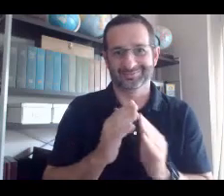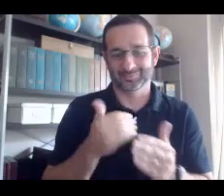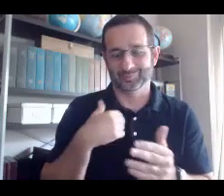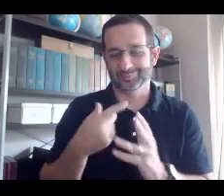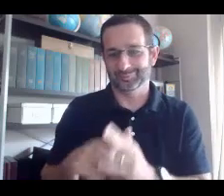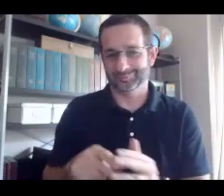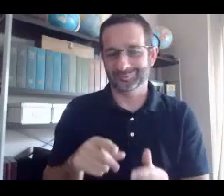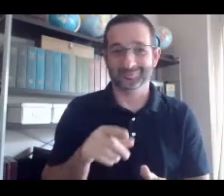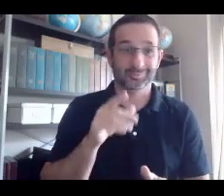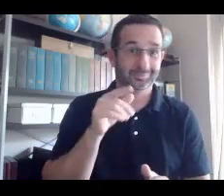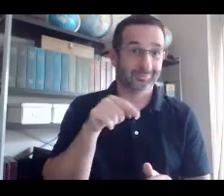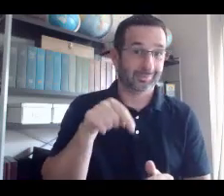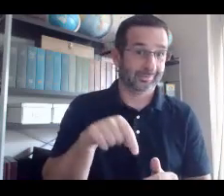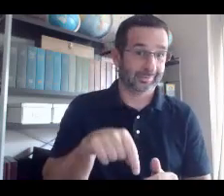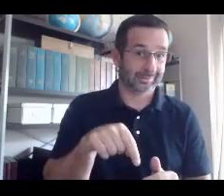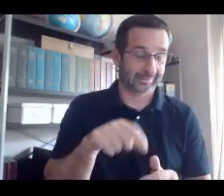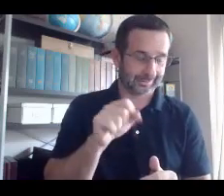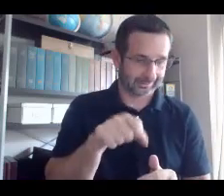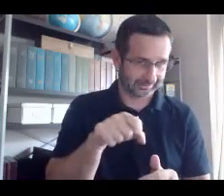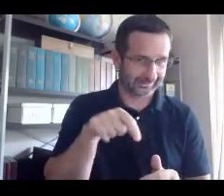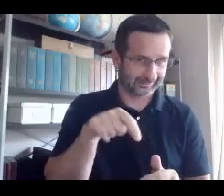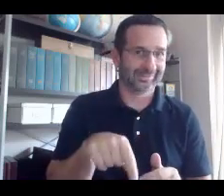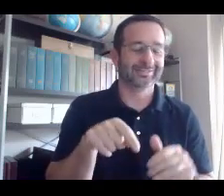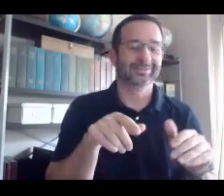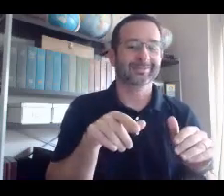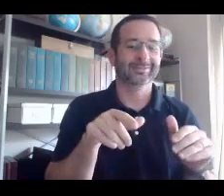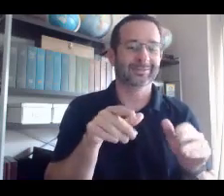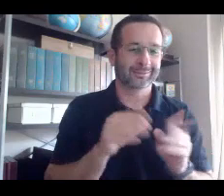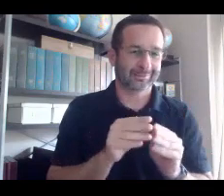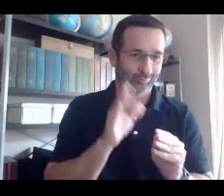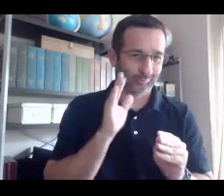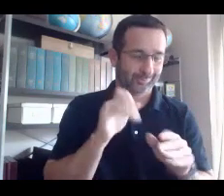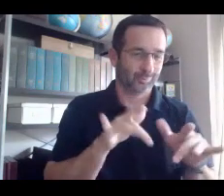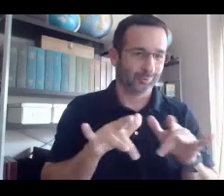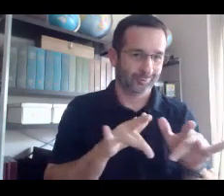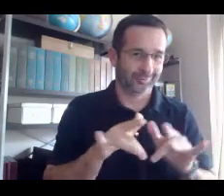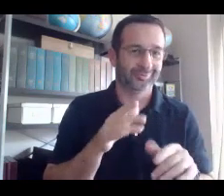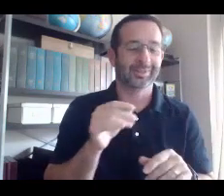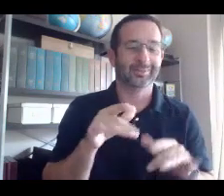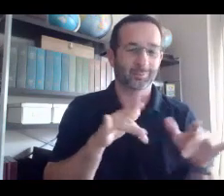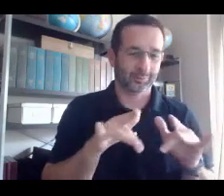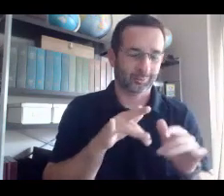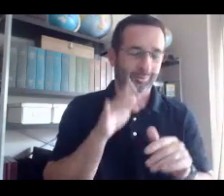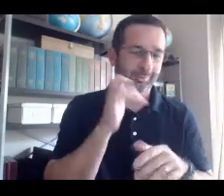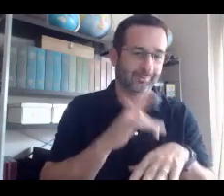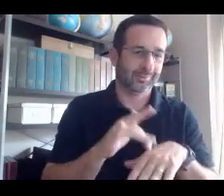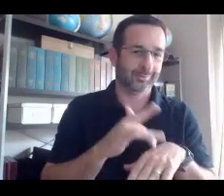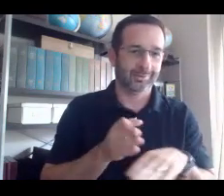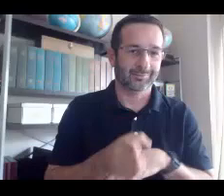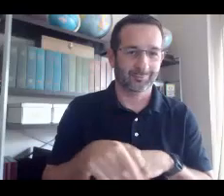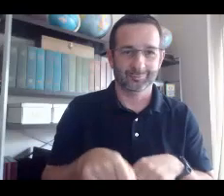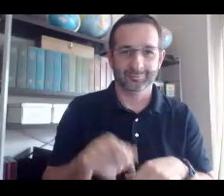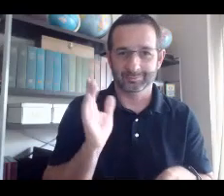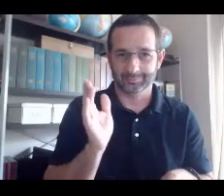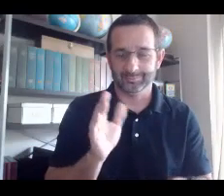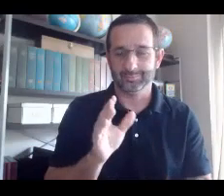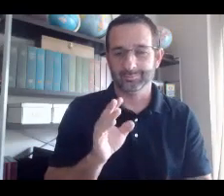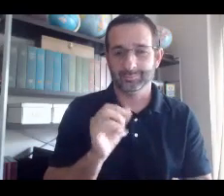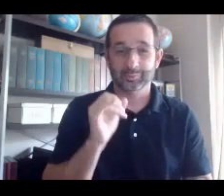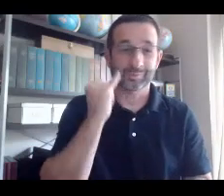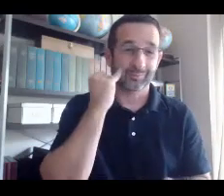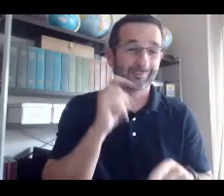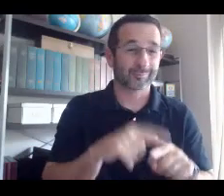So we will be answering some questions before we get started. Yes, this meeting will be recorded and